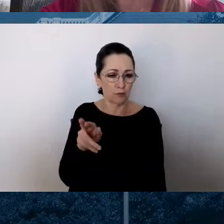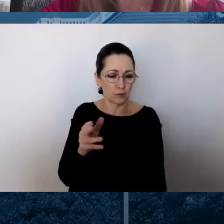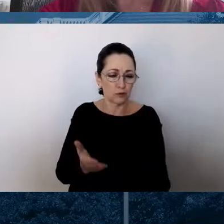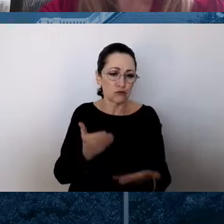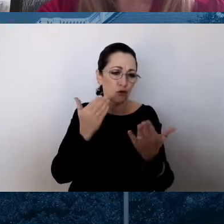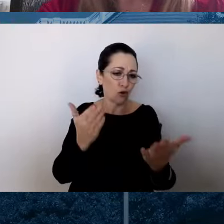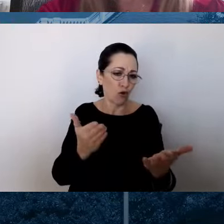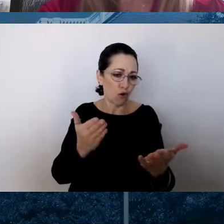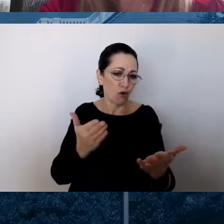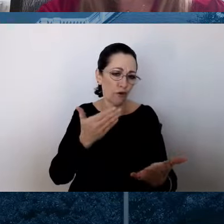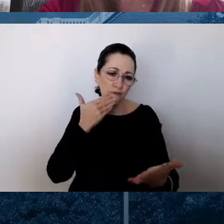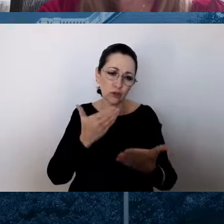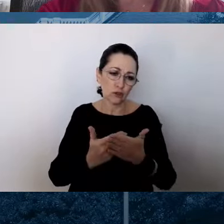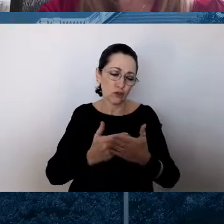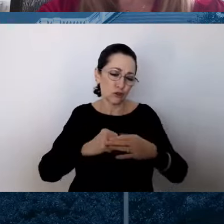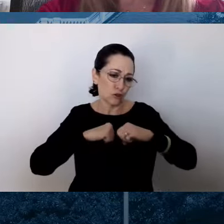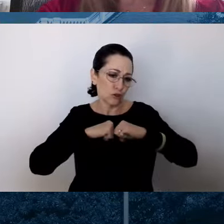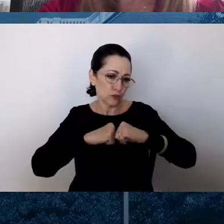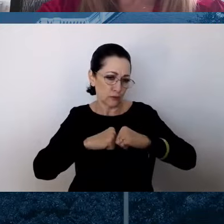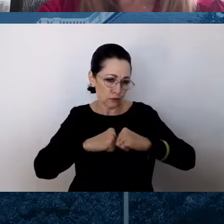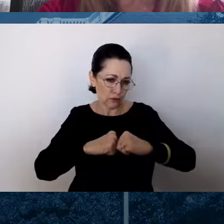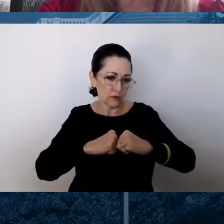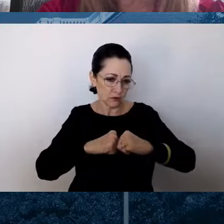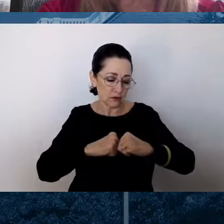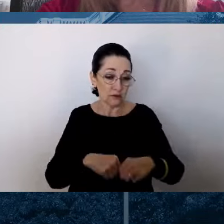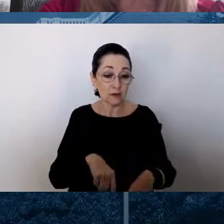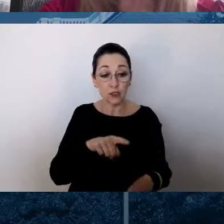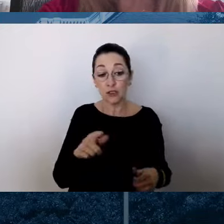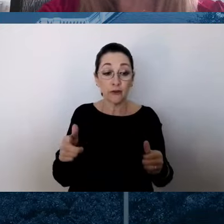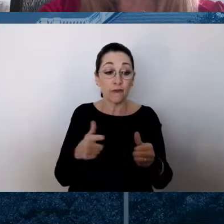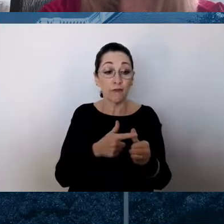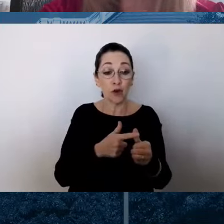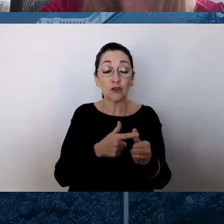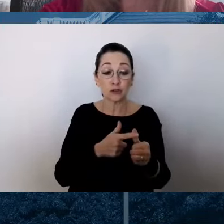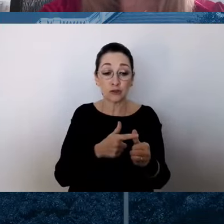COVID. Since the boosters were initially authorized, nearly